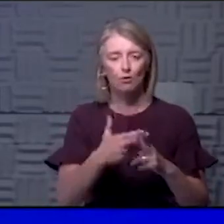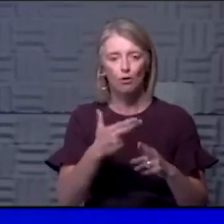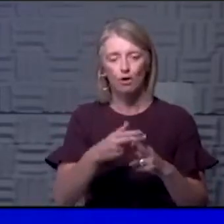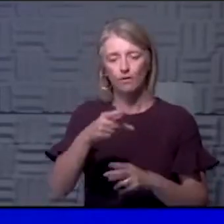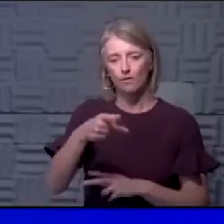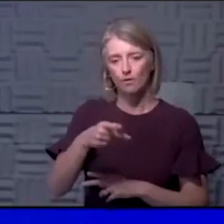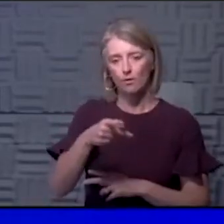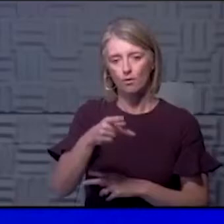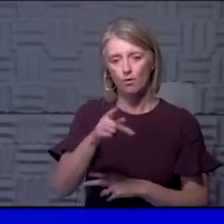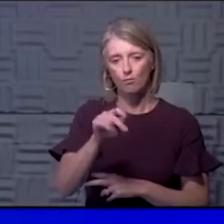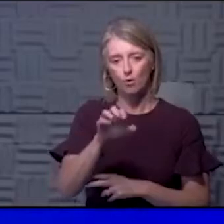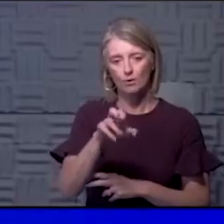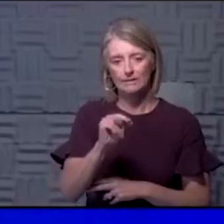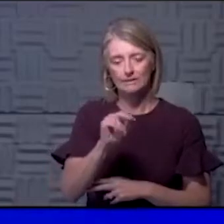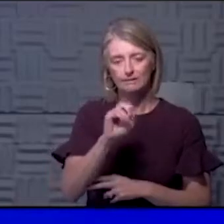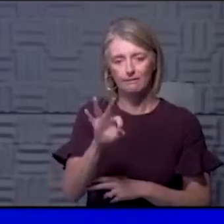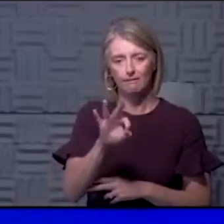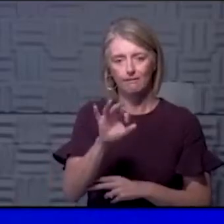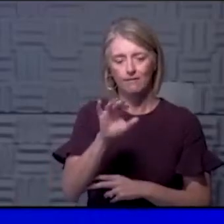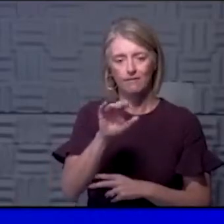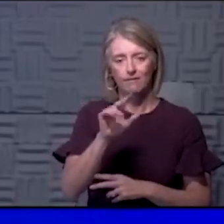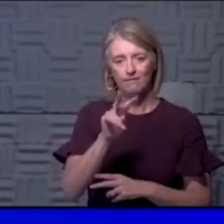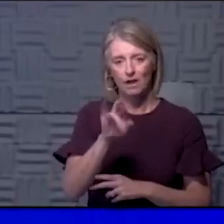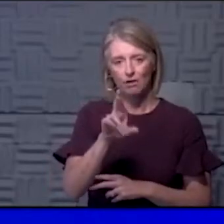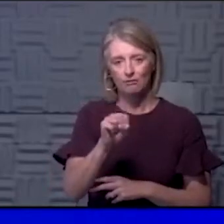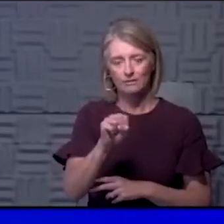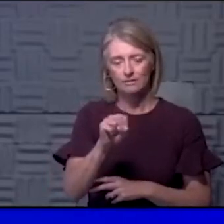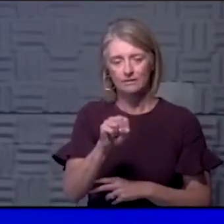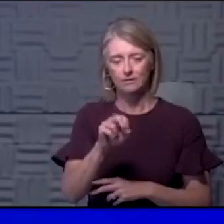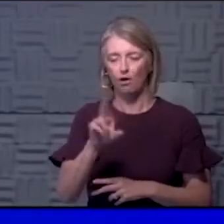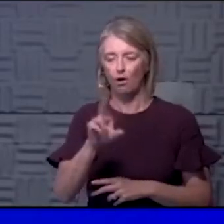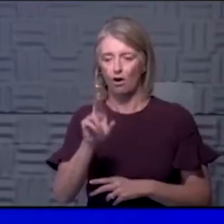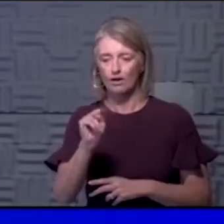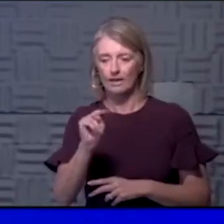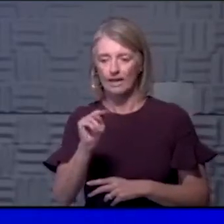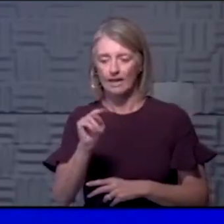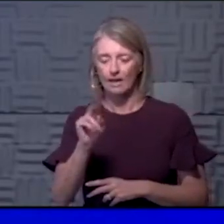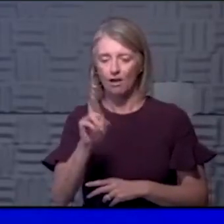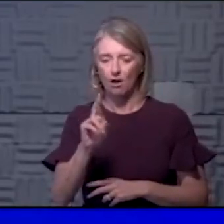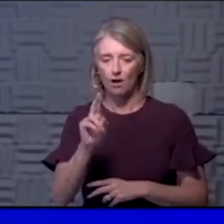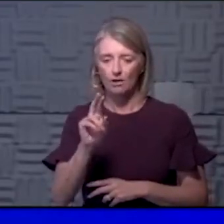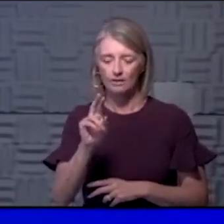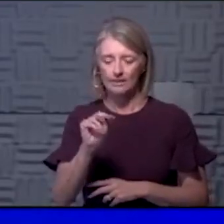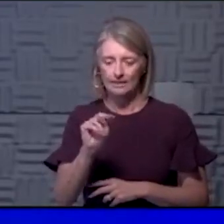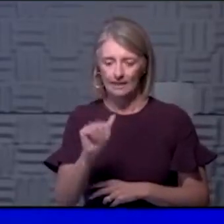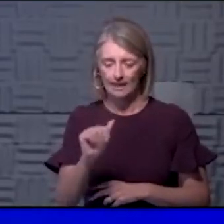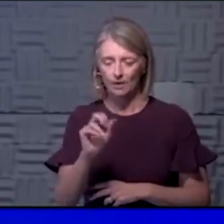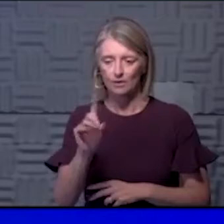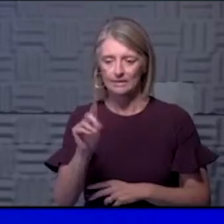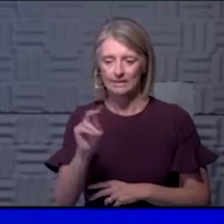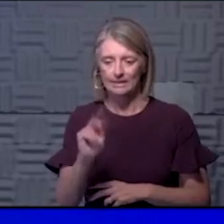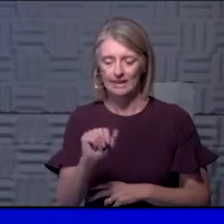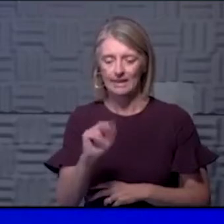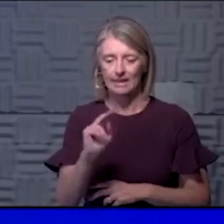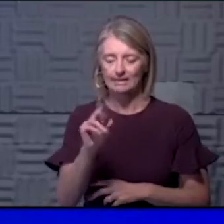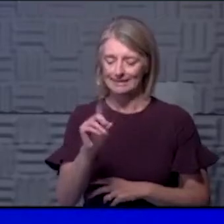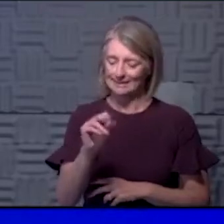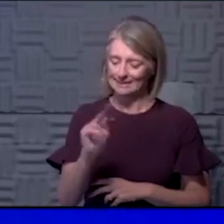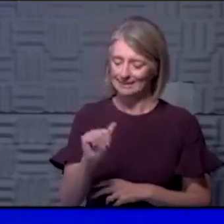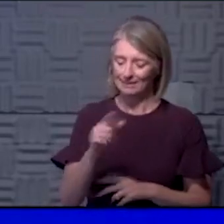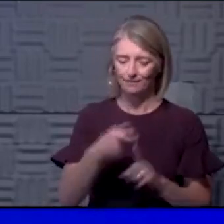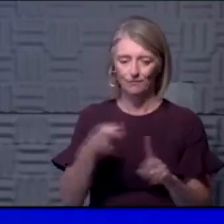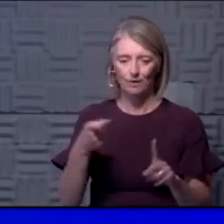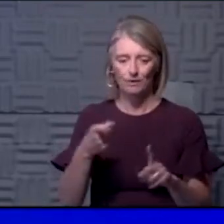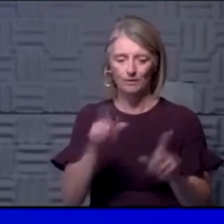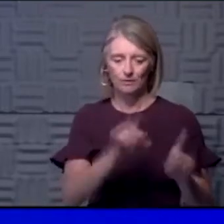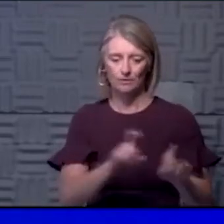protein of the virus. And whether that's the protein itself or the RNA or the DNA, that is where a majority of these